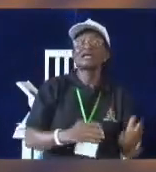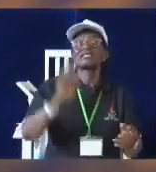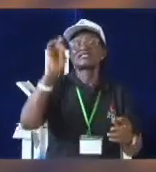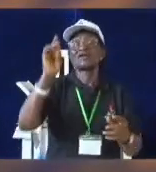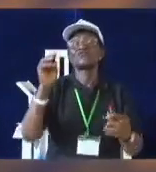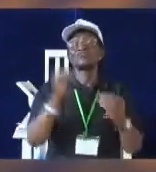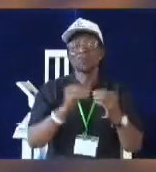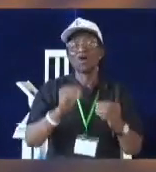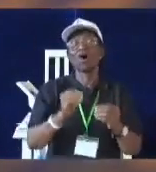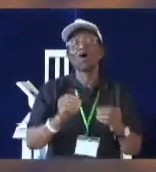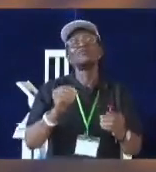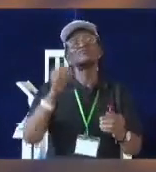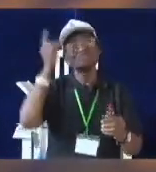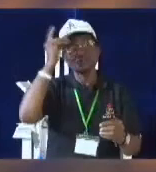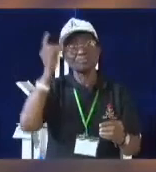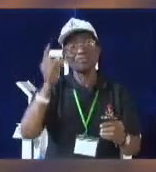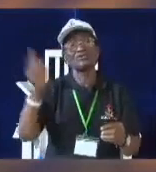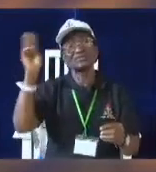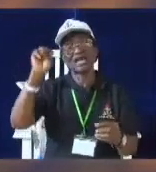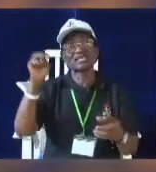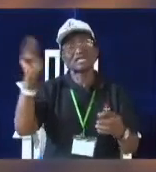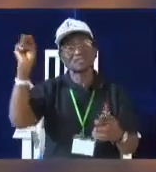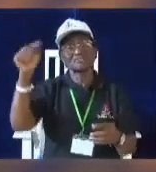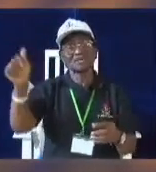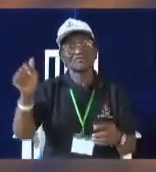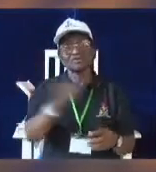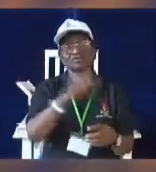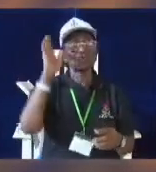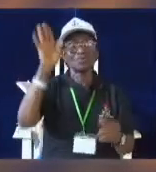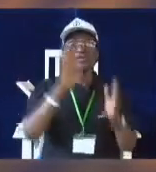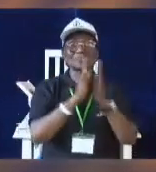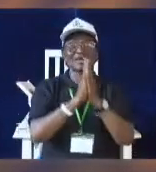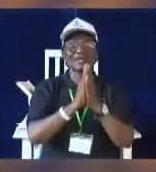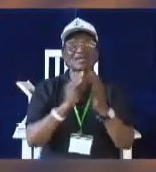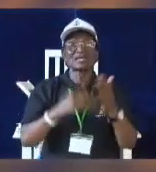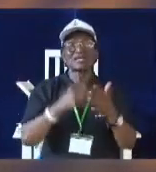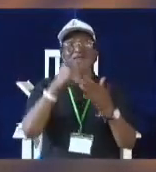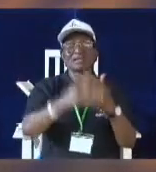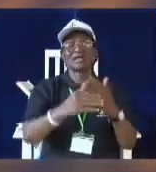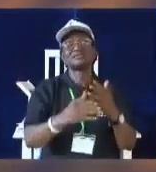wicked demons than himself. You're going to pray your next prayer